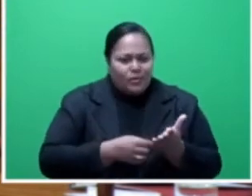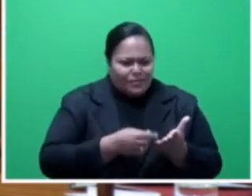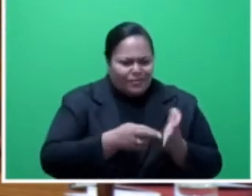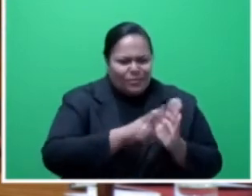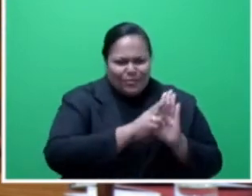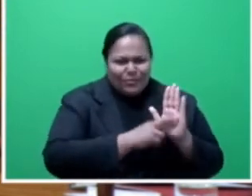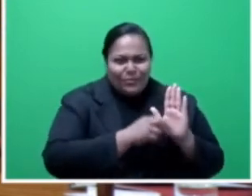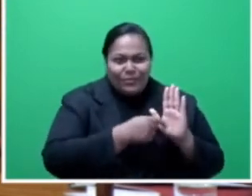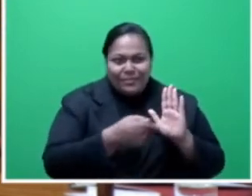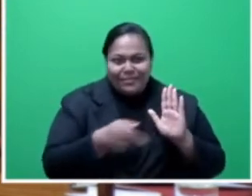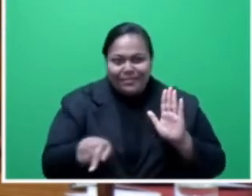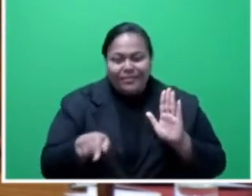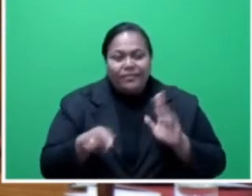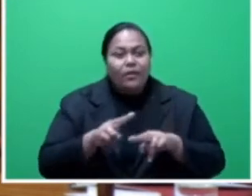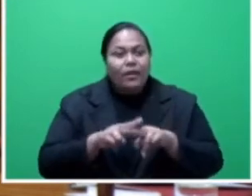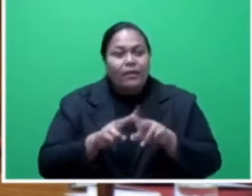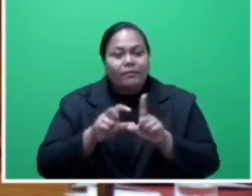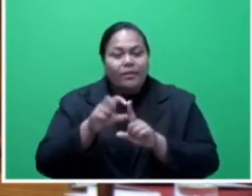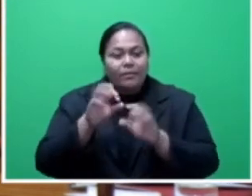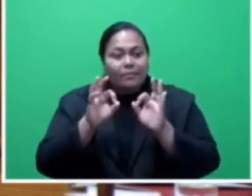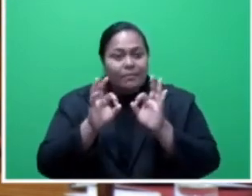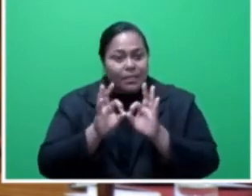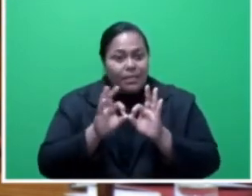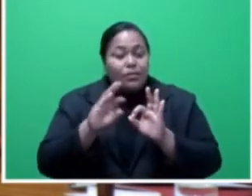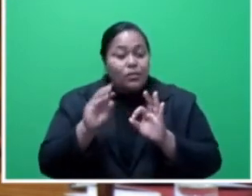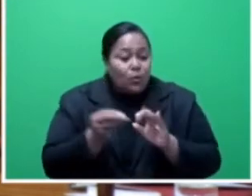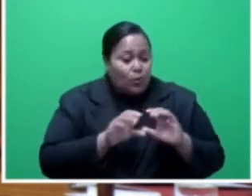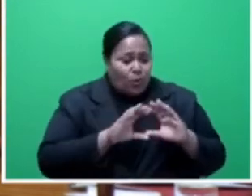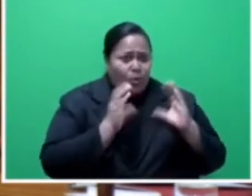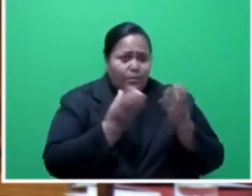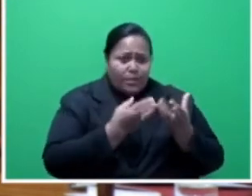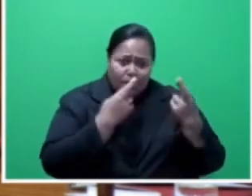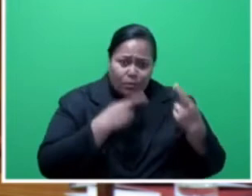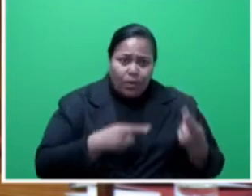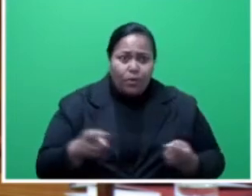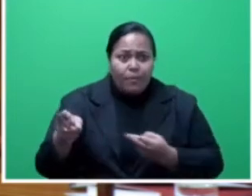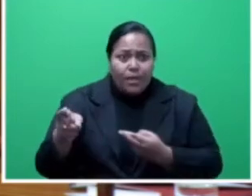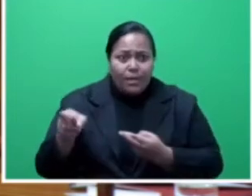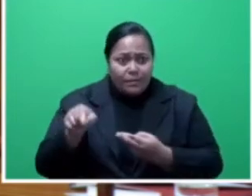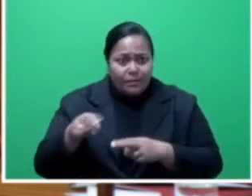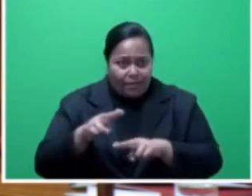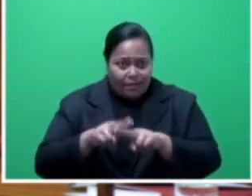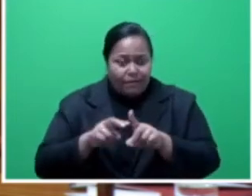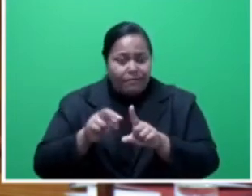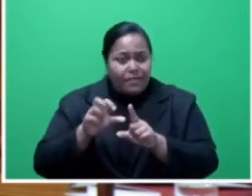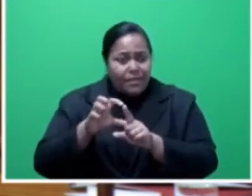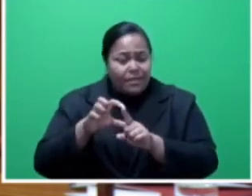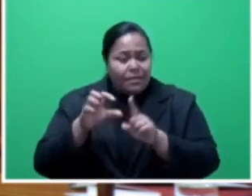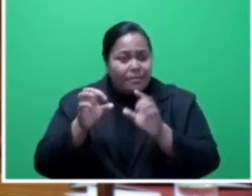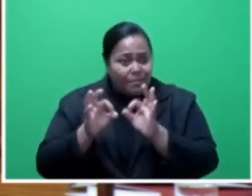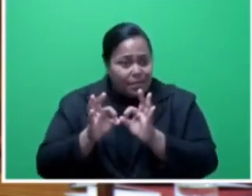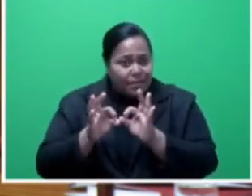the committee recommends to enhance, to do more,